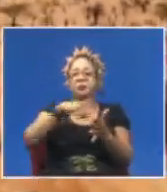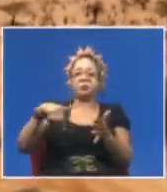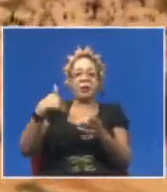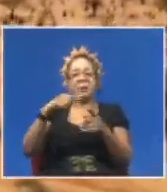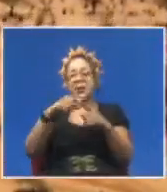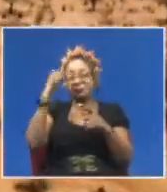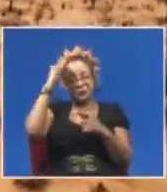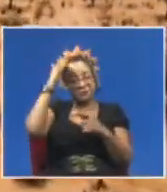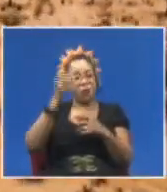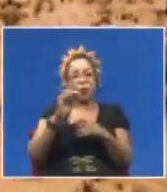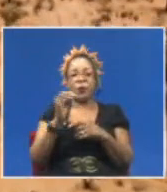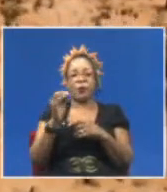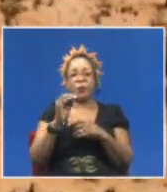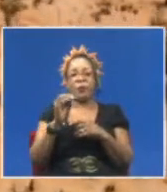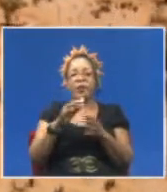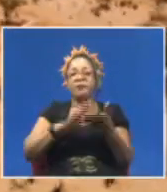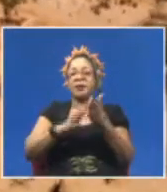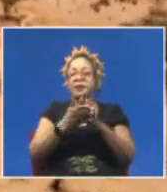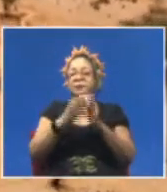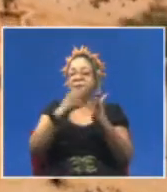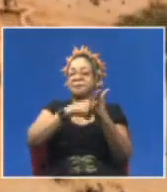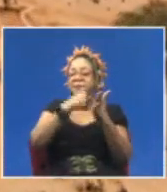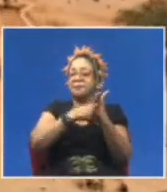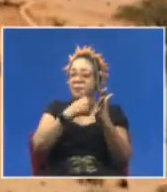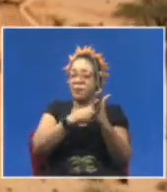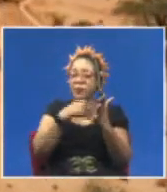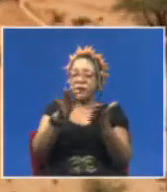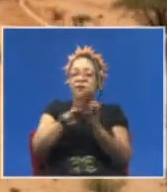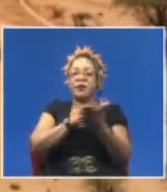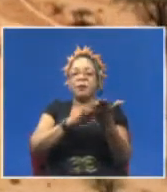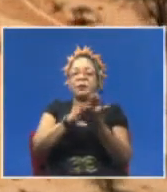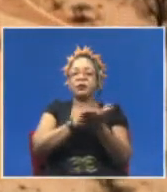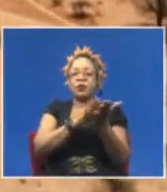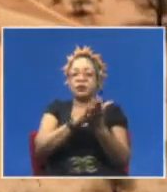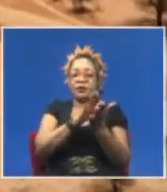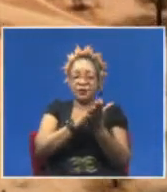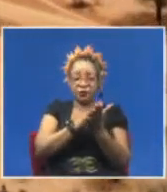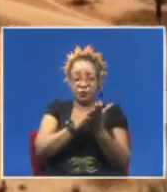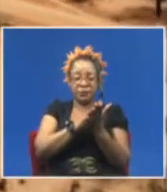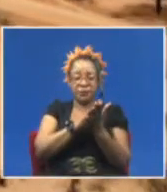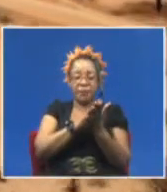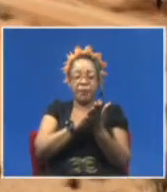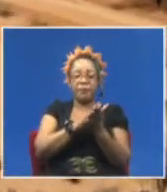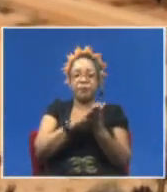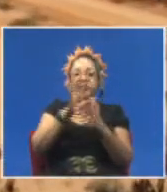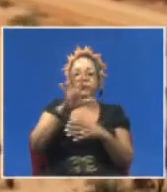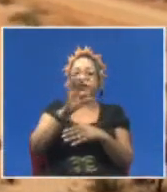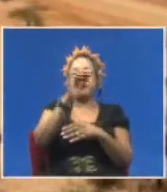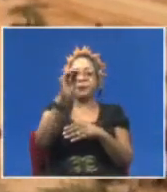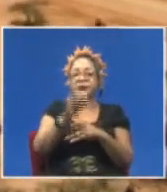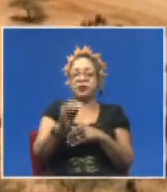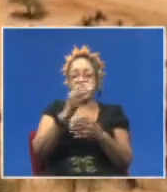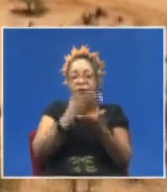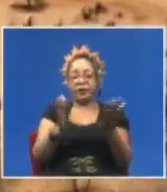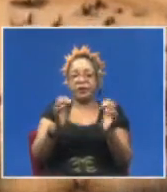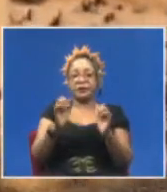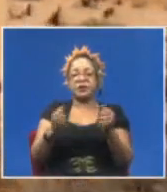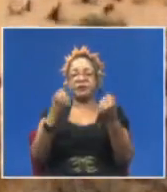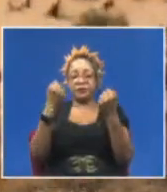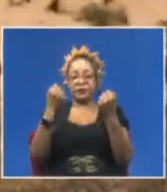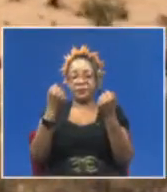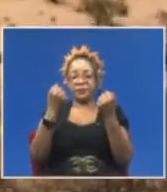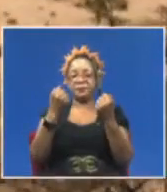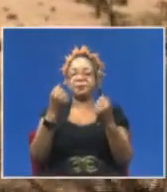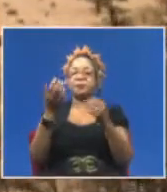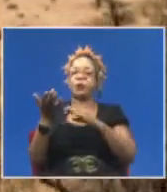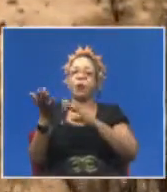The women have also become the frontline advocates of environmental conservation. 5% of every sale goes back to each